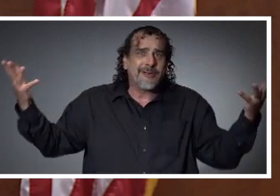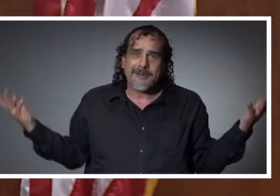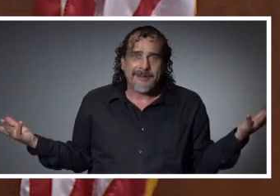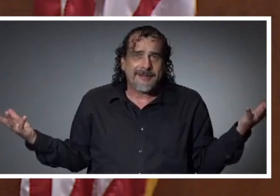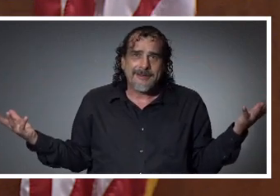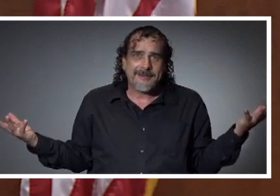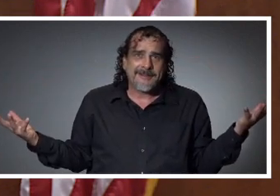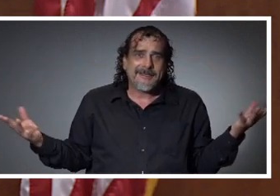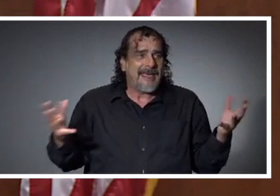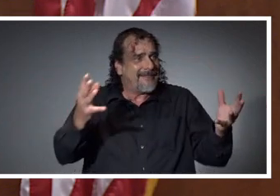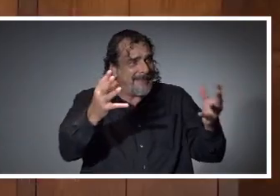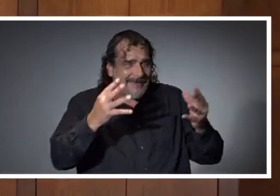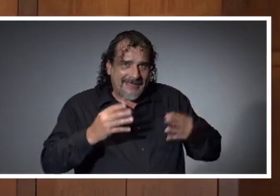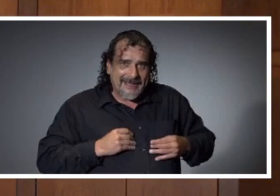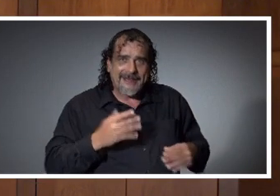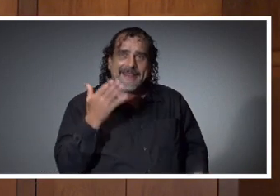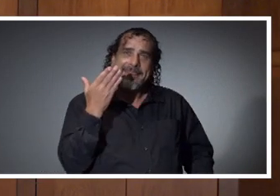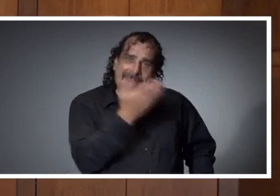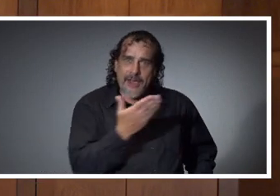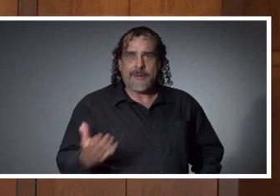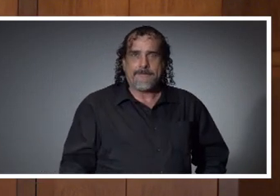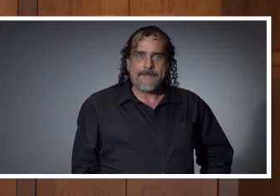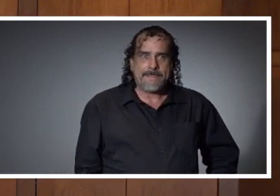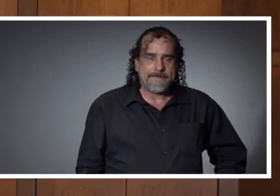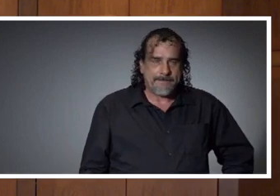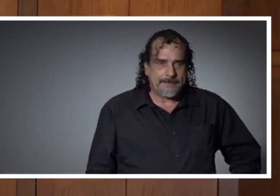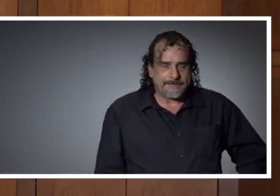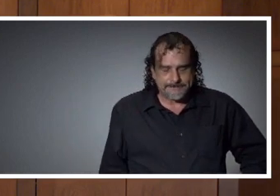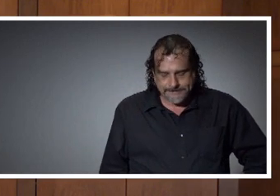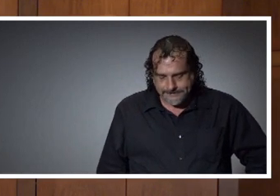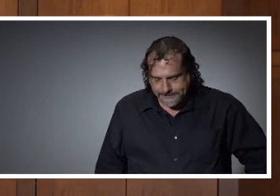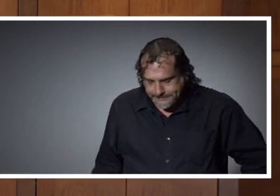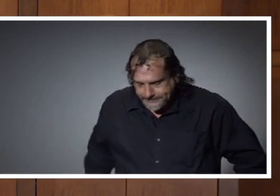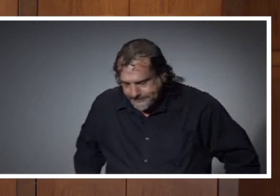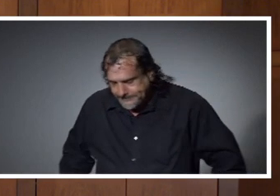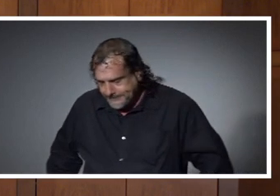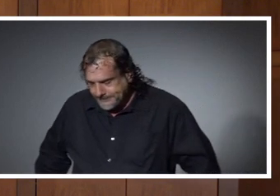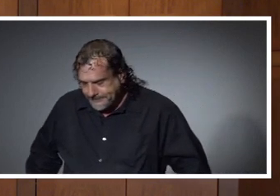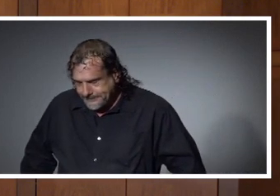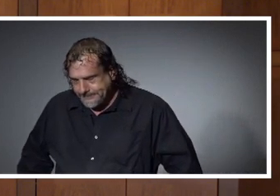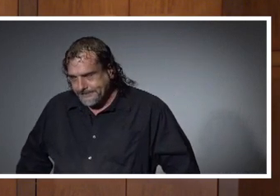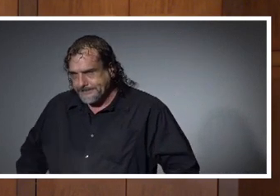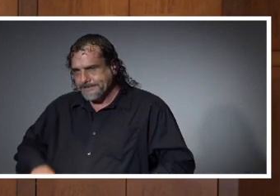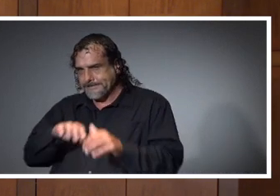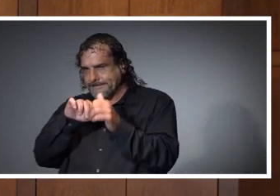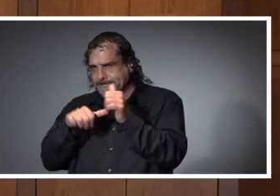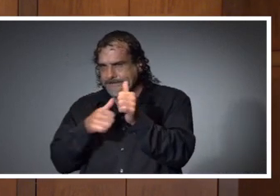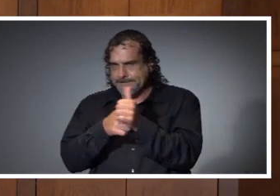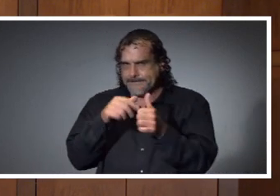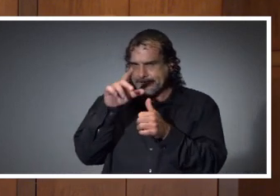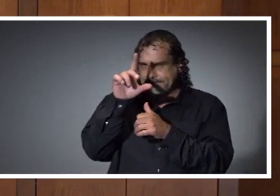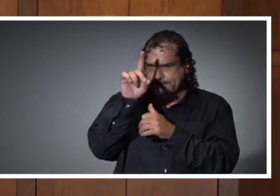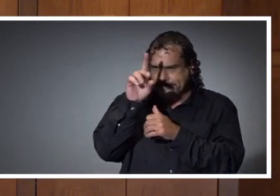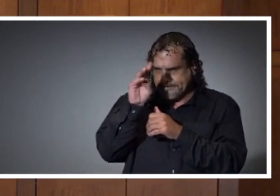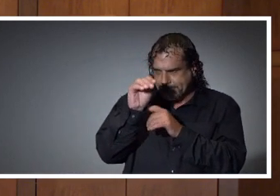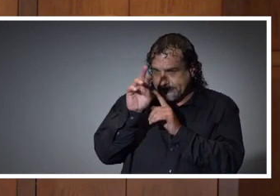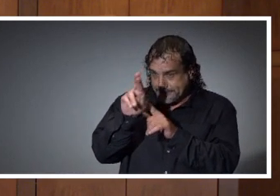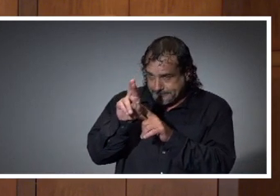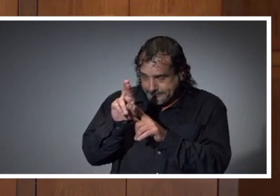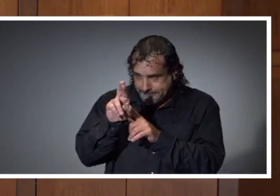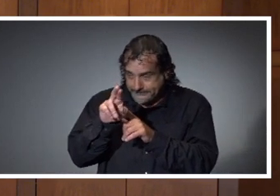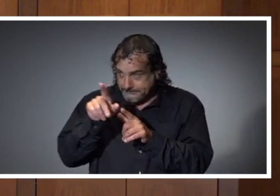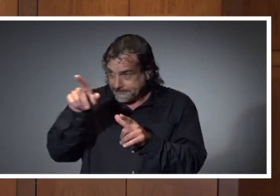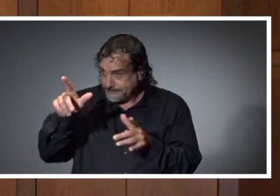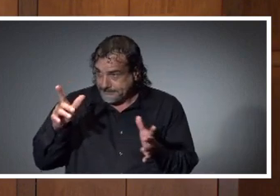contracting the virus. Bobby. Governor, just following up on the marine resources issue again. How long are you going to